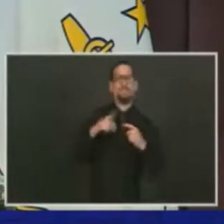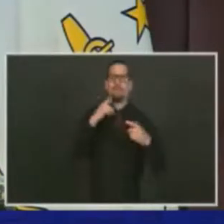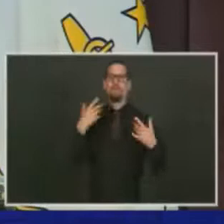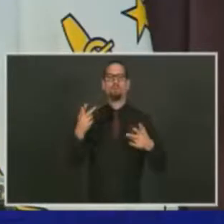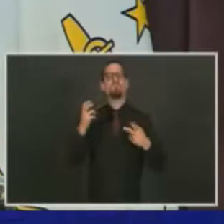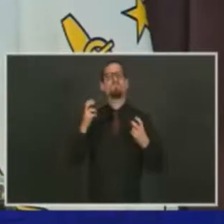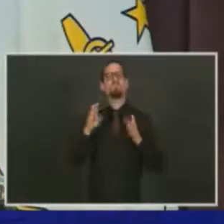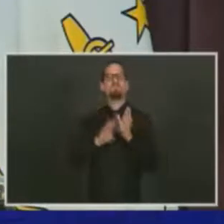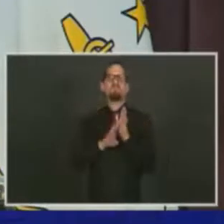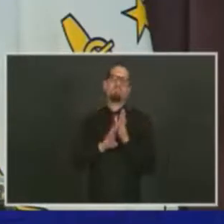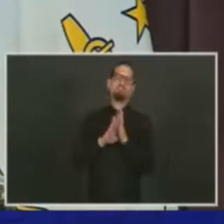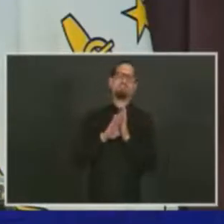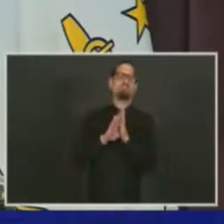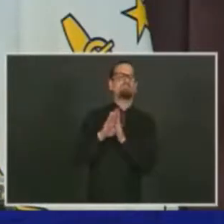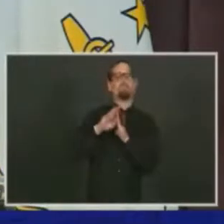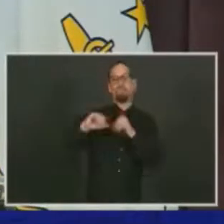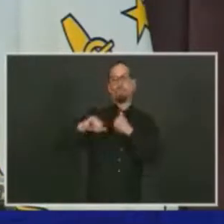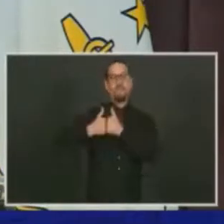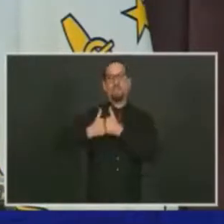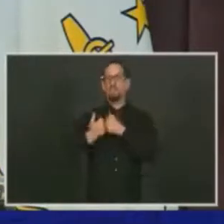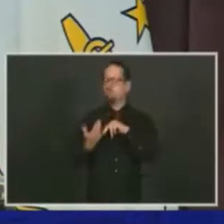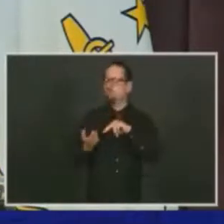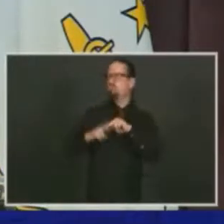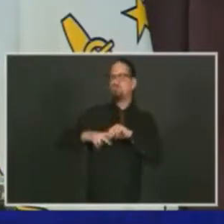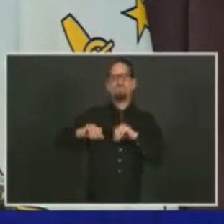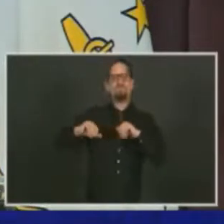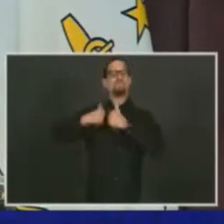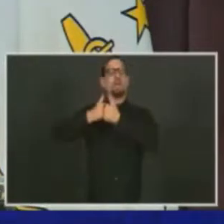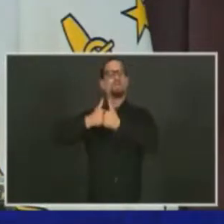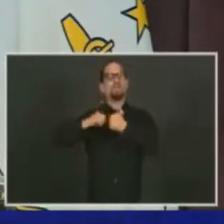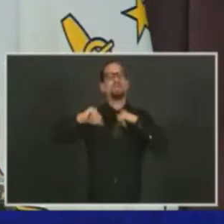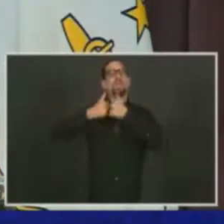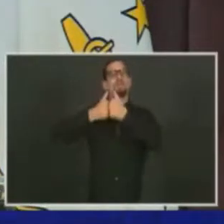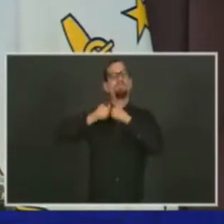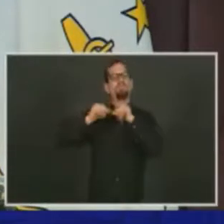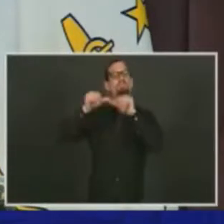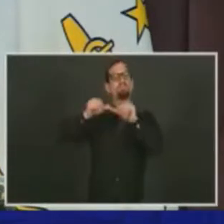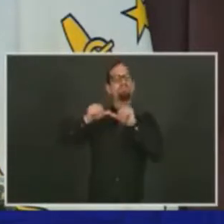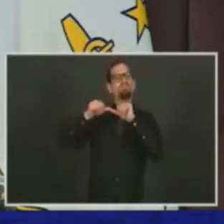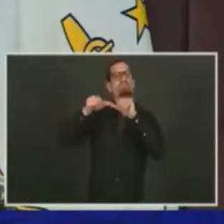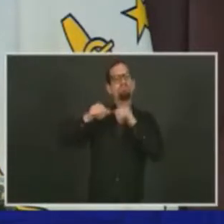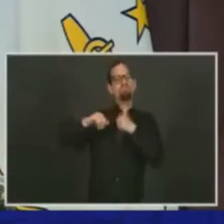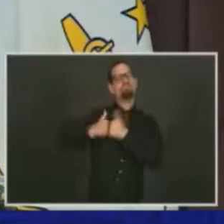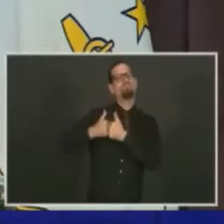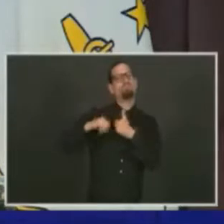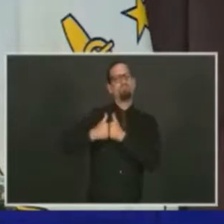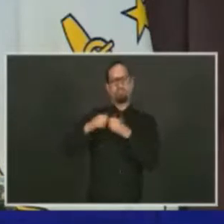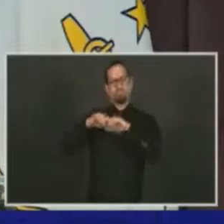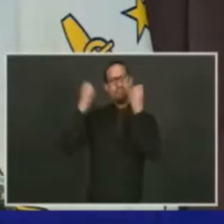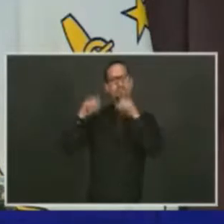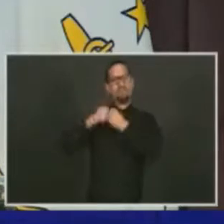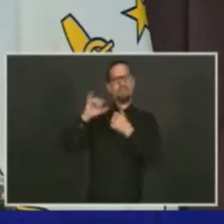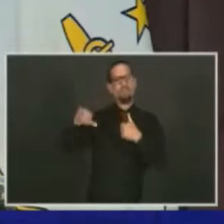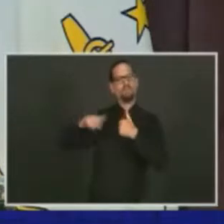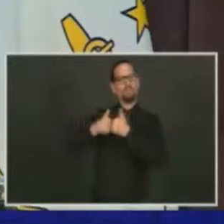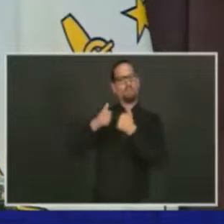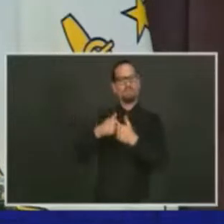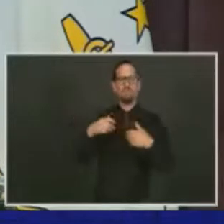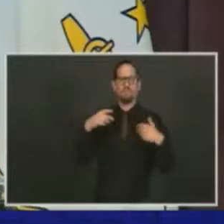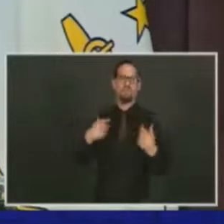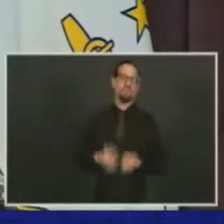challenge that has come upon us. Nobody wanted this, but it's here and we're dealing with it. It's come to